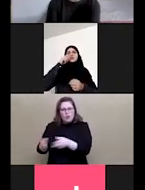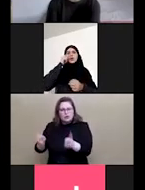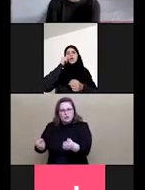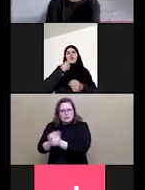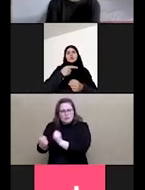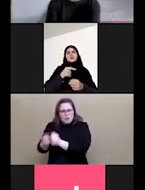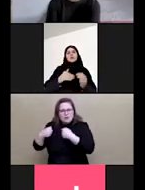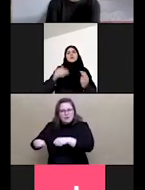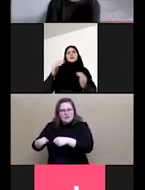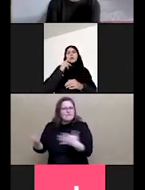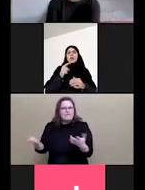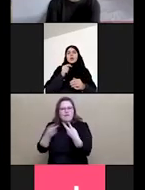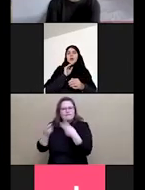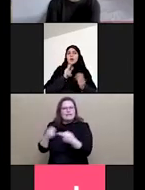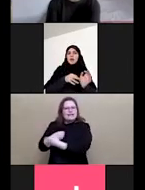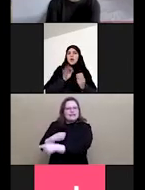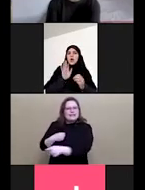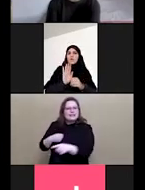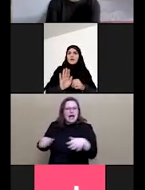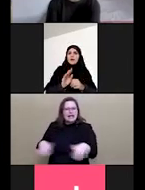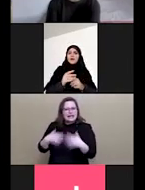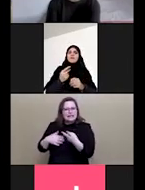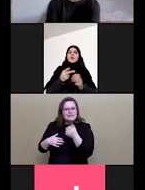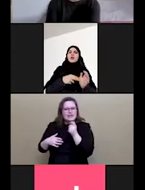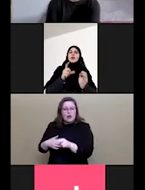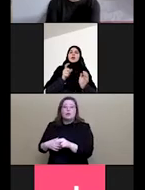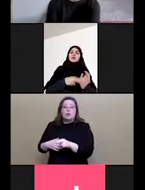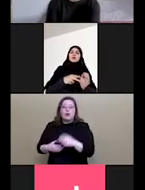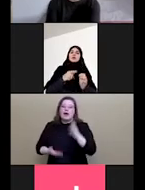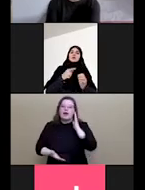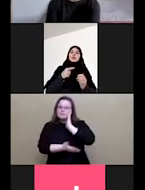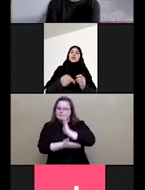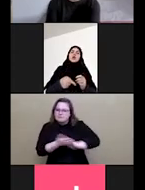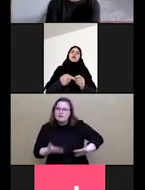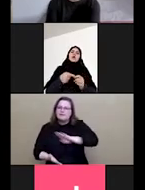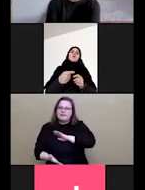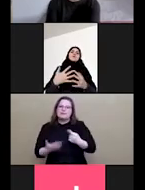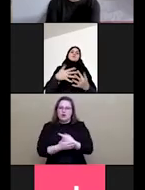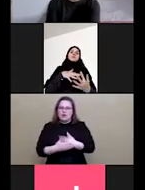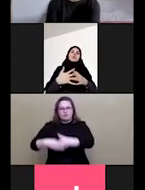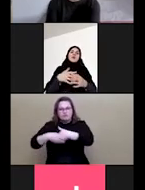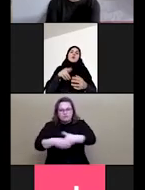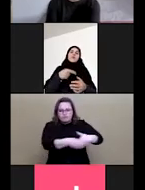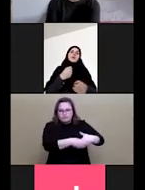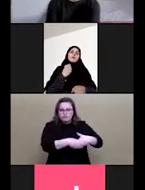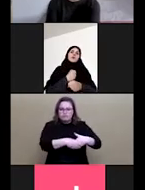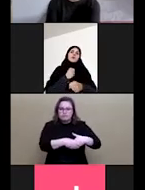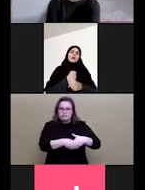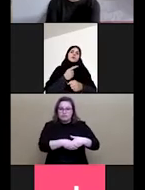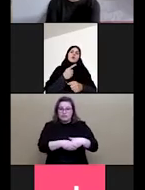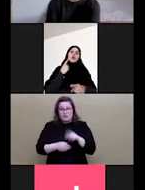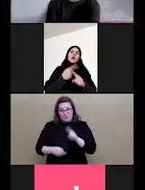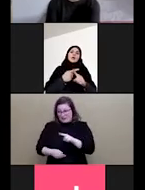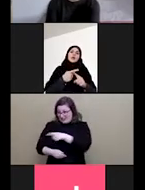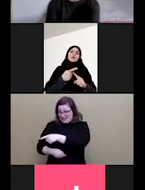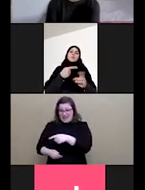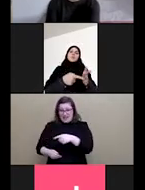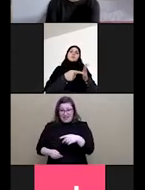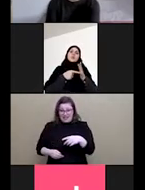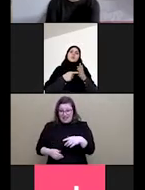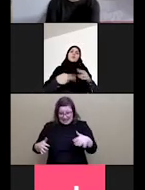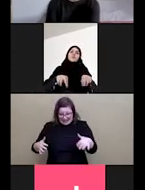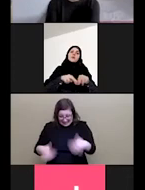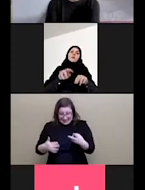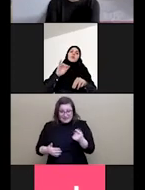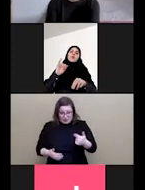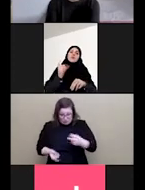showed that reconciliation is possible, because war veterans are the ones who directly participated